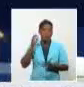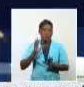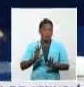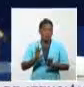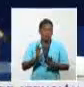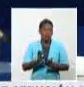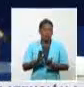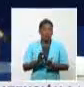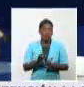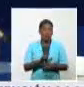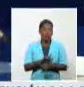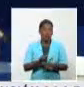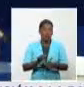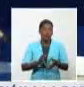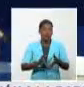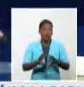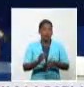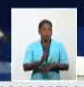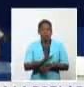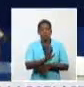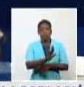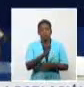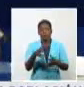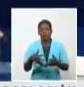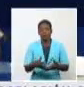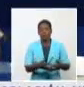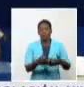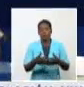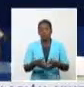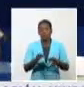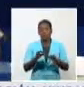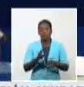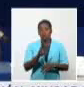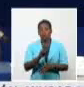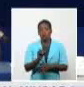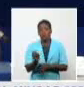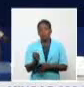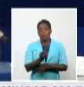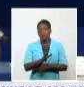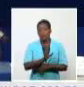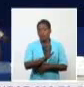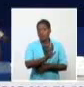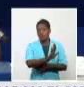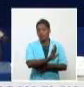that this is part of the manipulation that the American government does against the revolution.